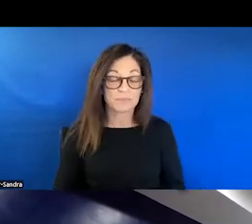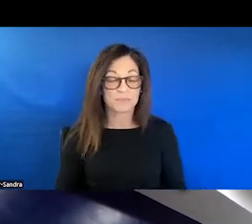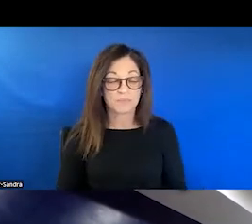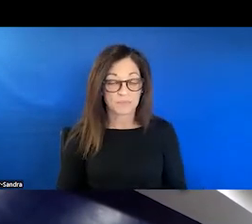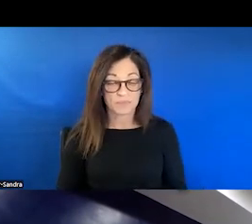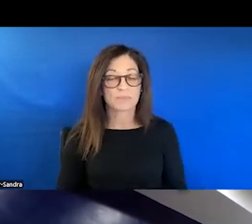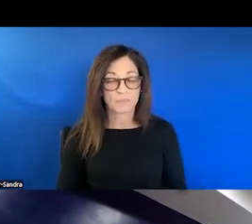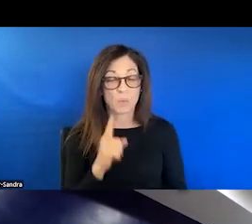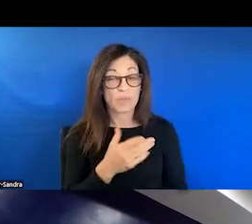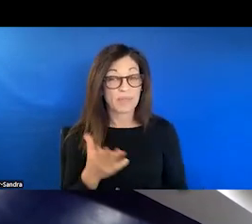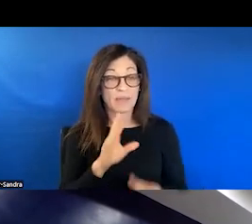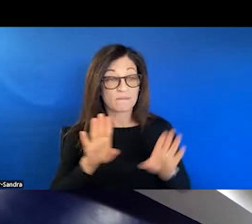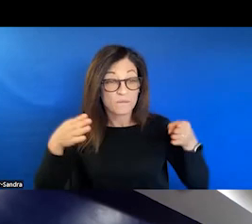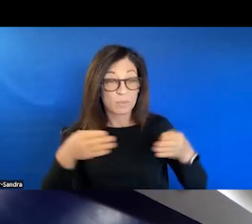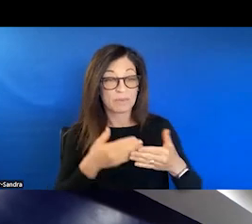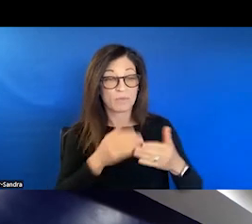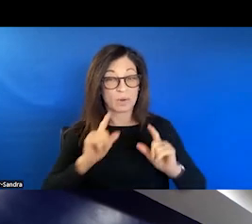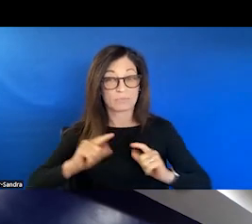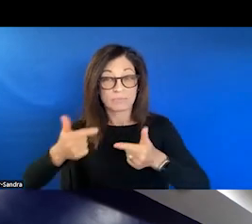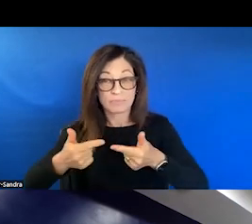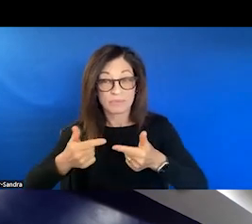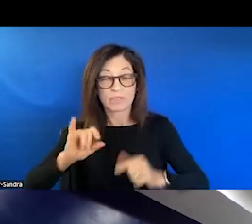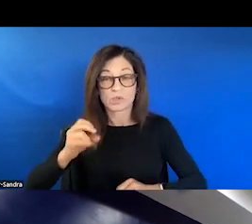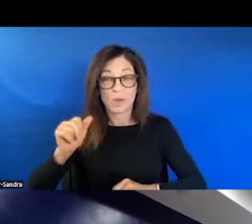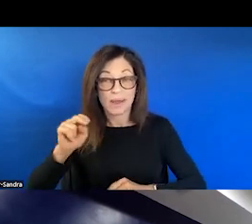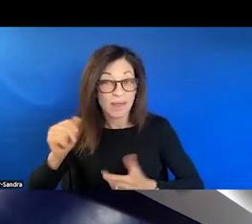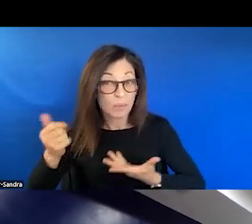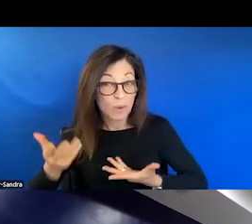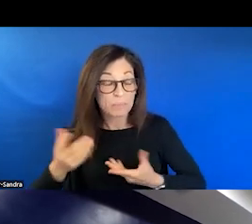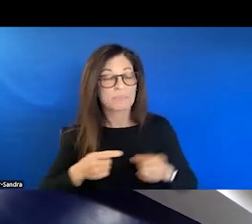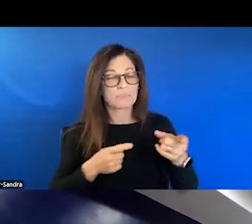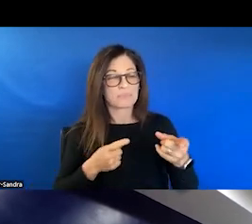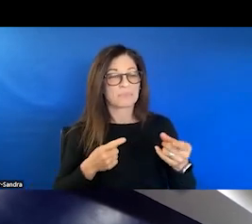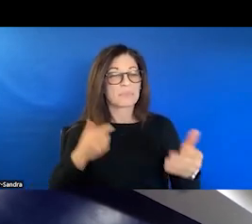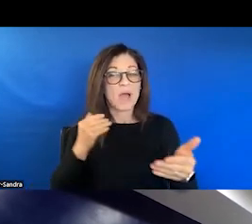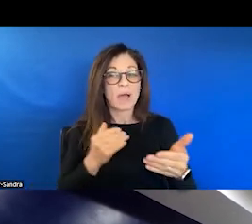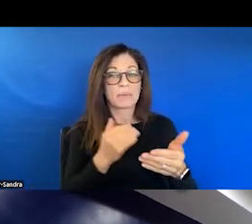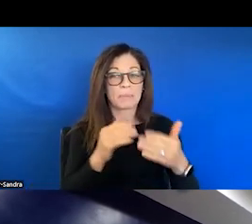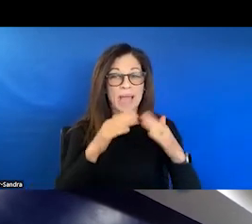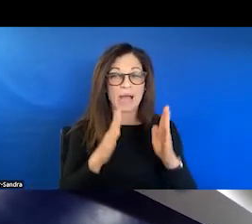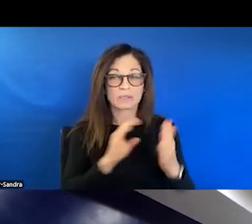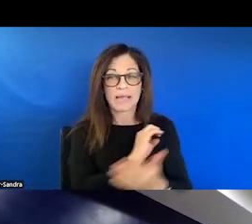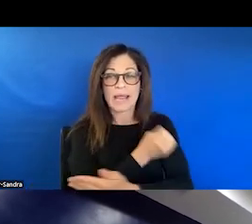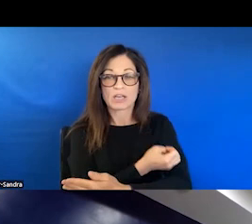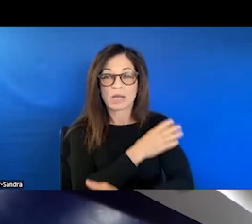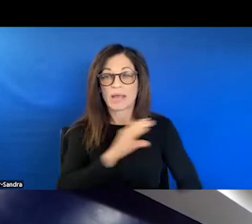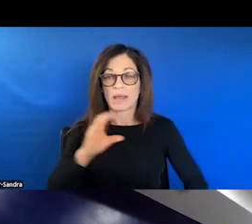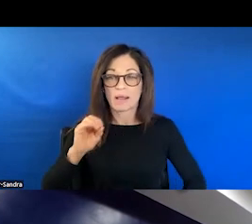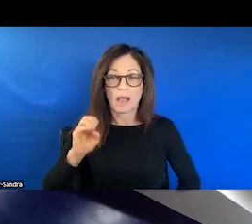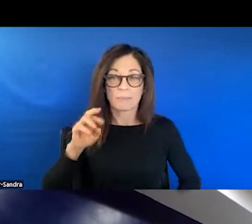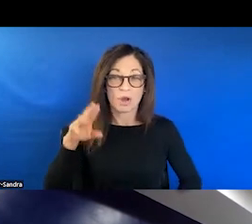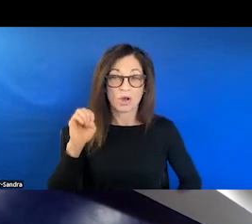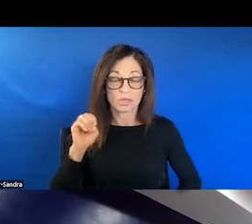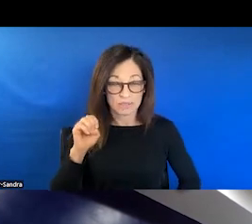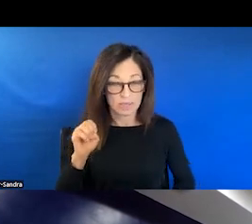focus on specifically before I turn over to Joanna is an upcoming House Energy and Commerce Committee hearing that will be